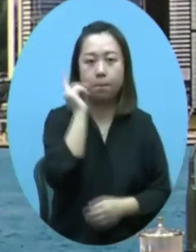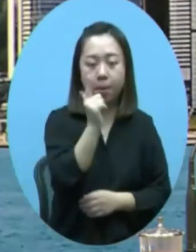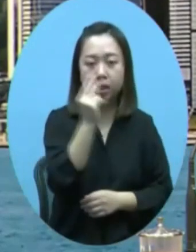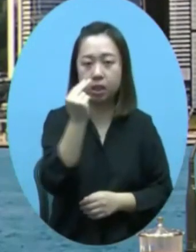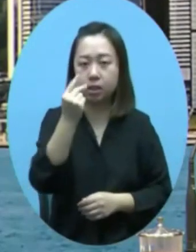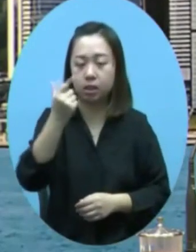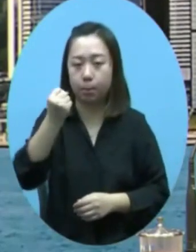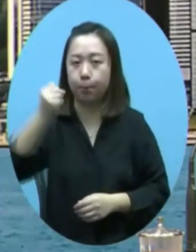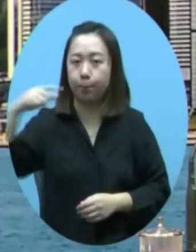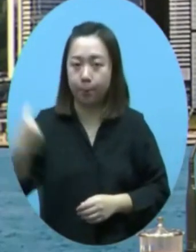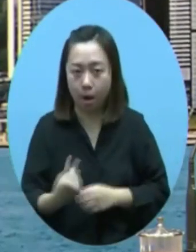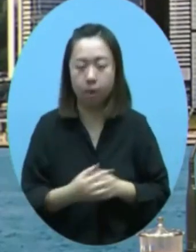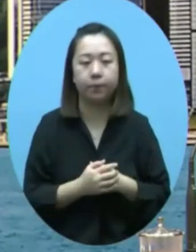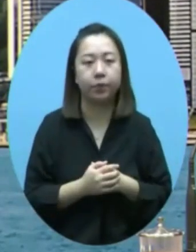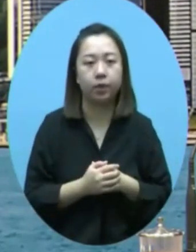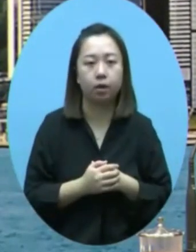shield 8.7 million.